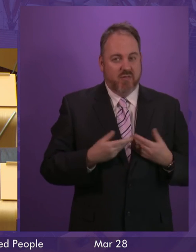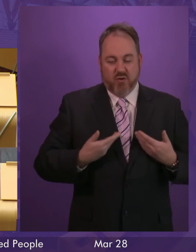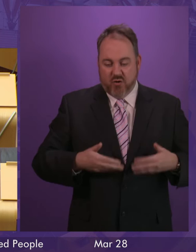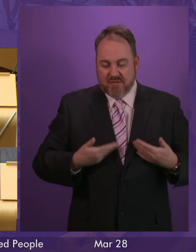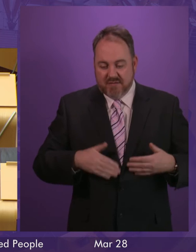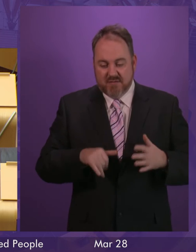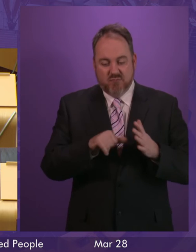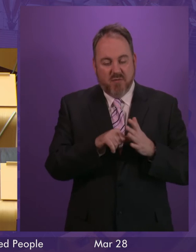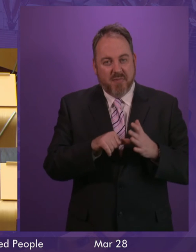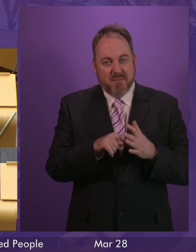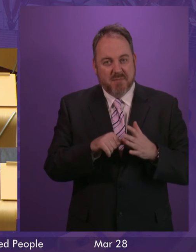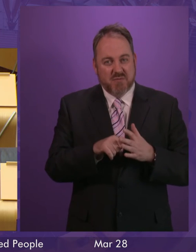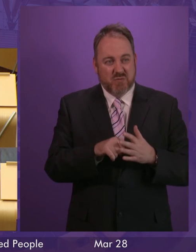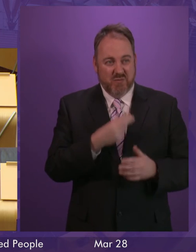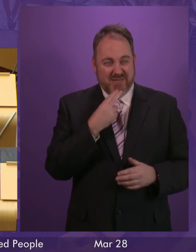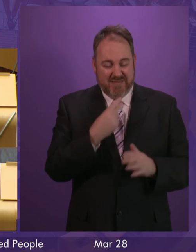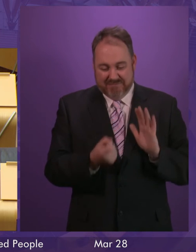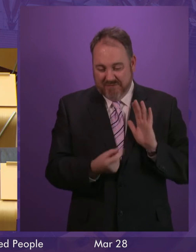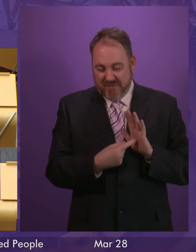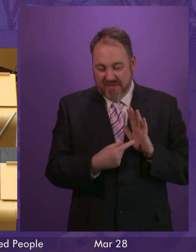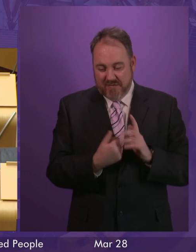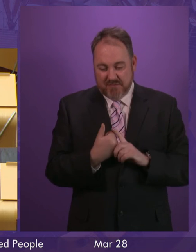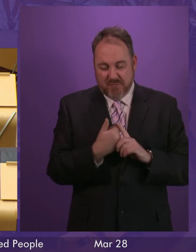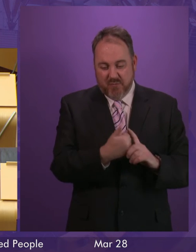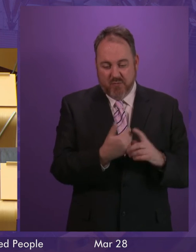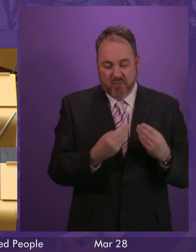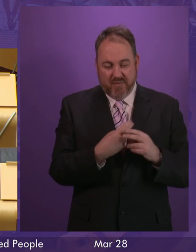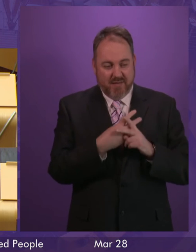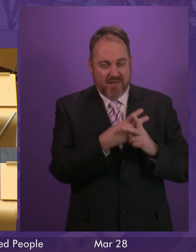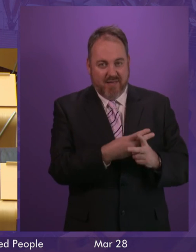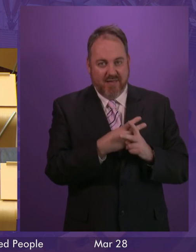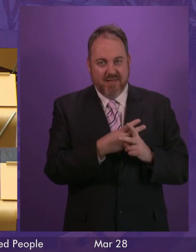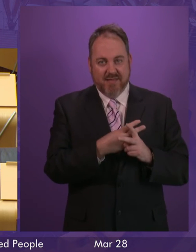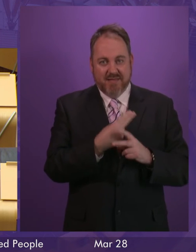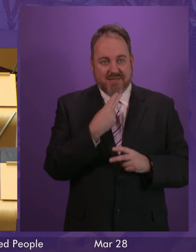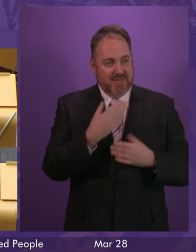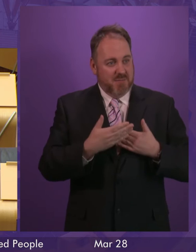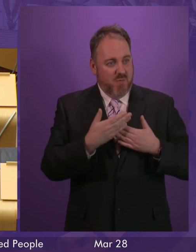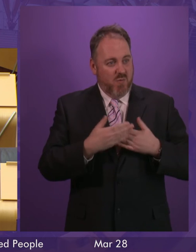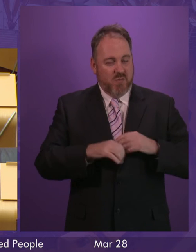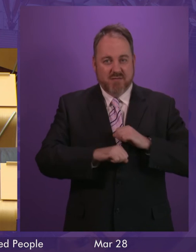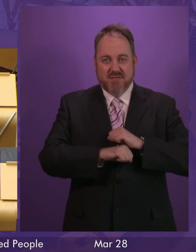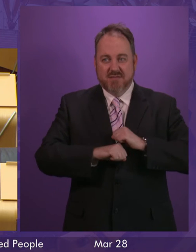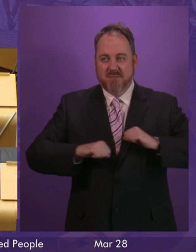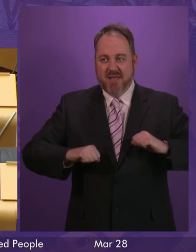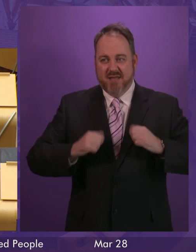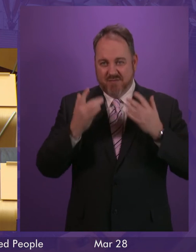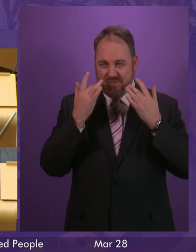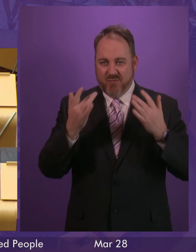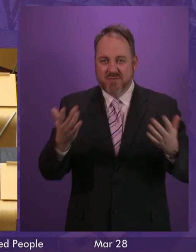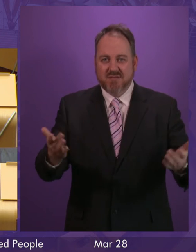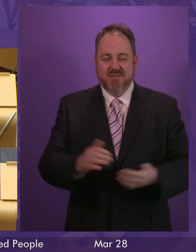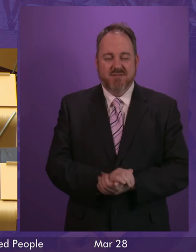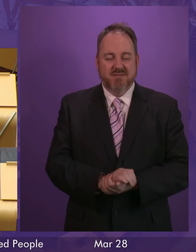who require vital support from carers need more space. And research